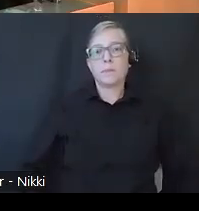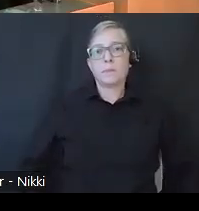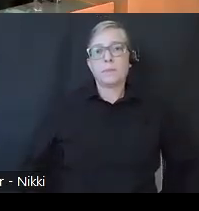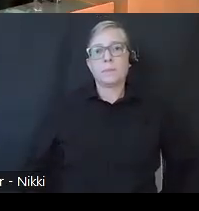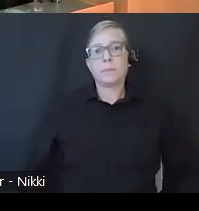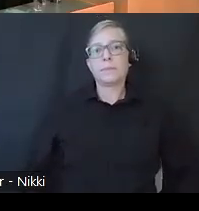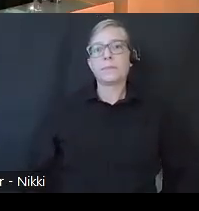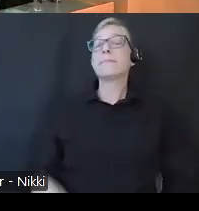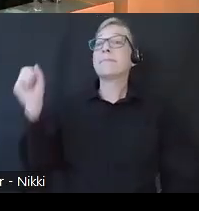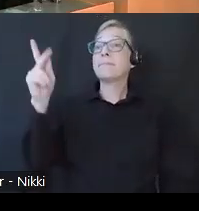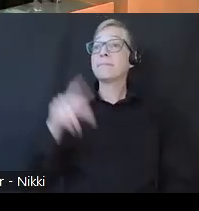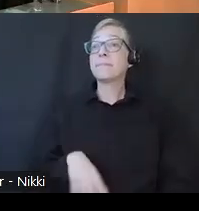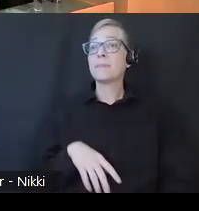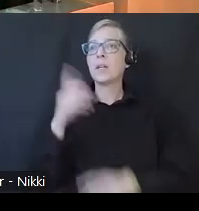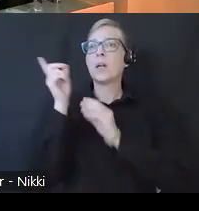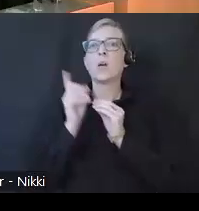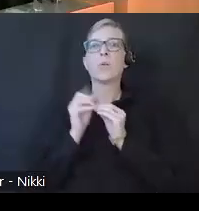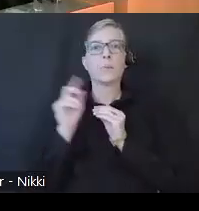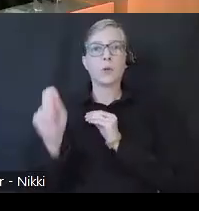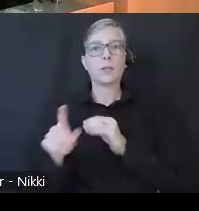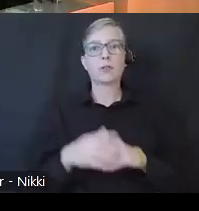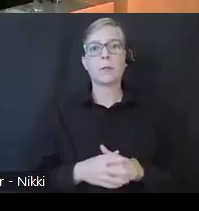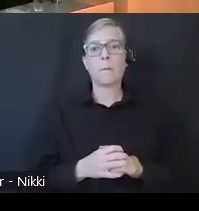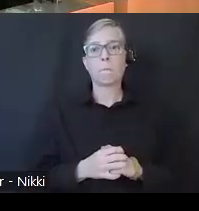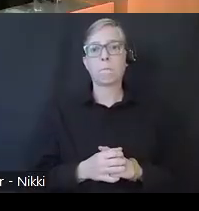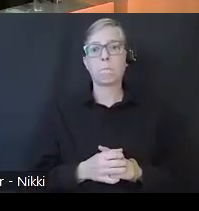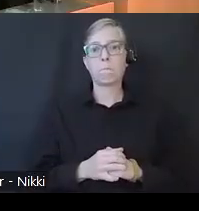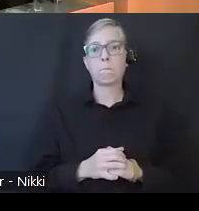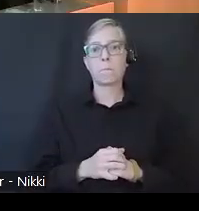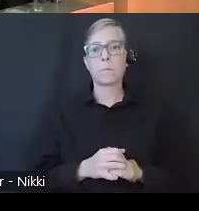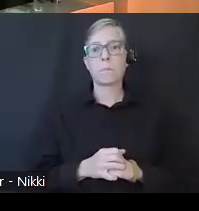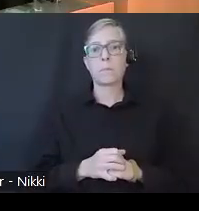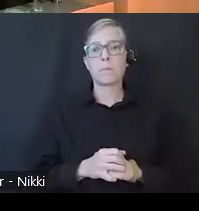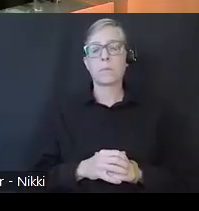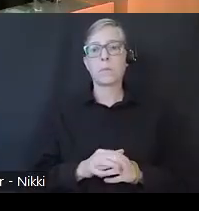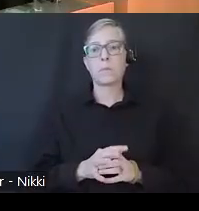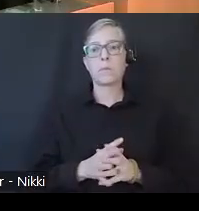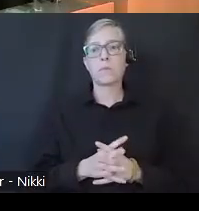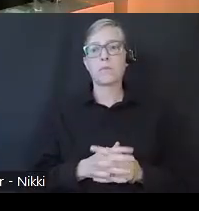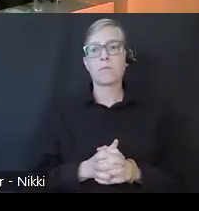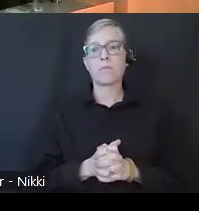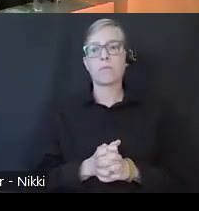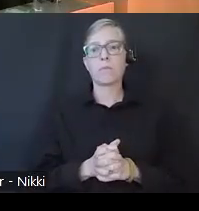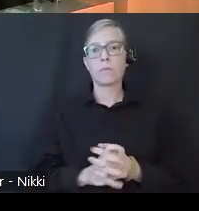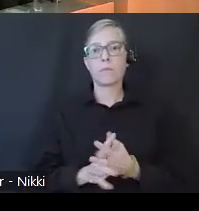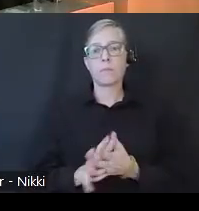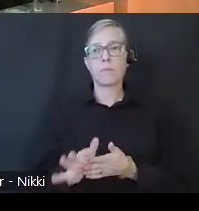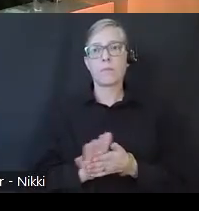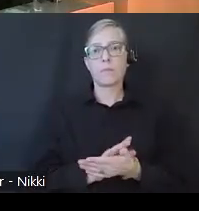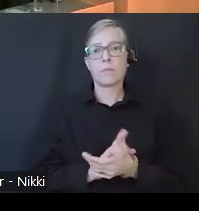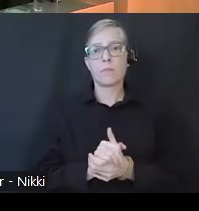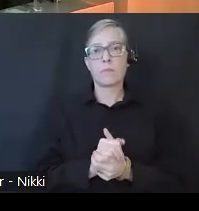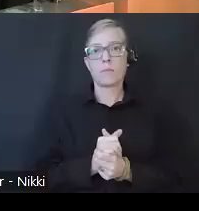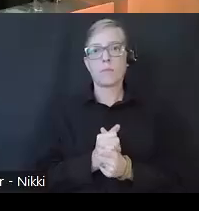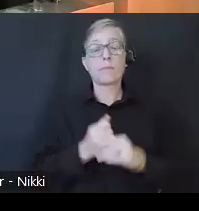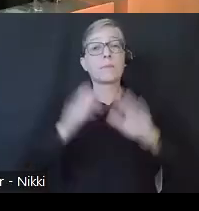Okay. Well, I think we have time for one more question. This one, great presentation,